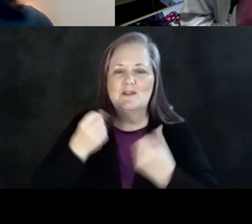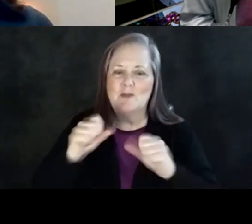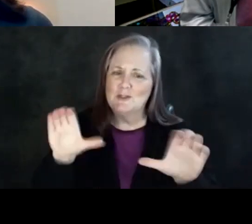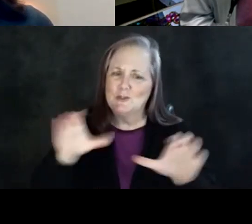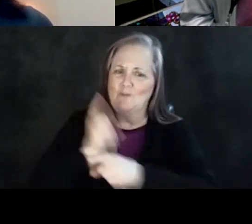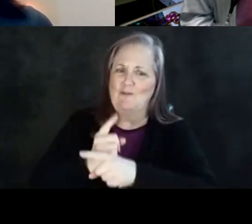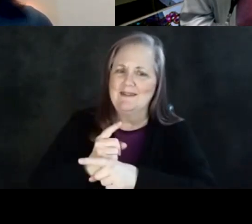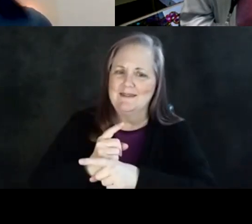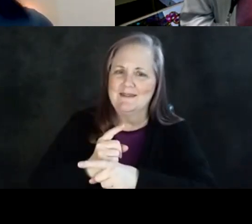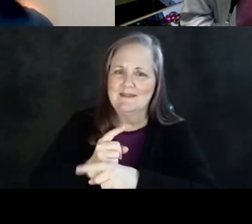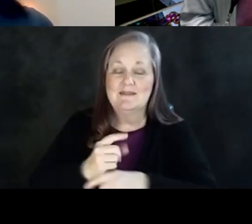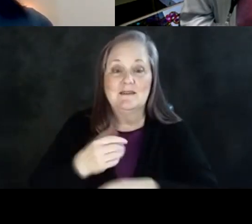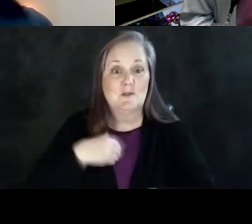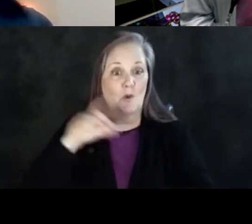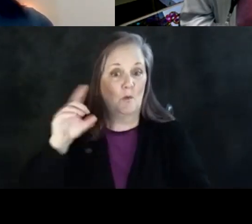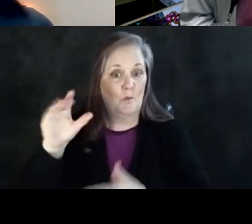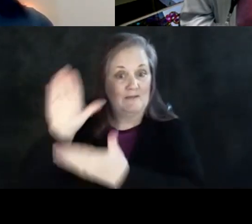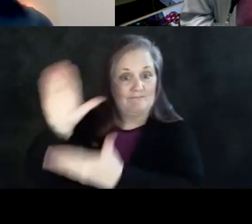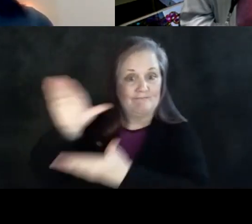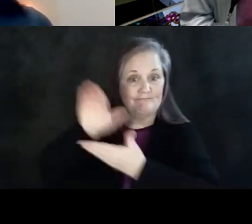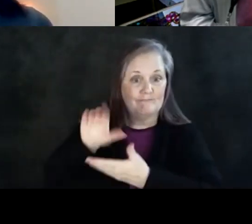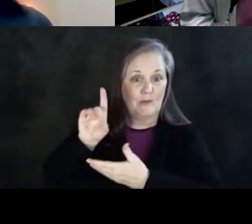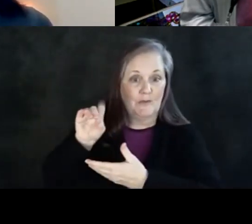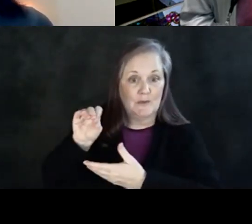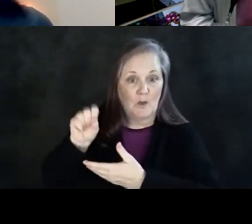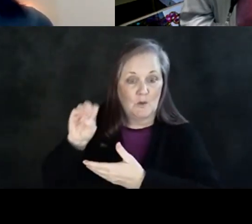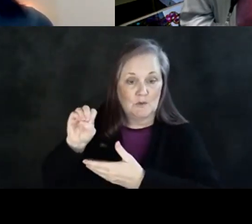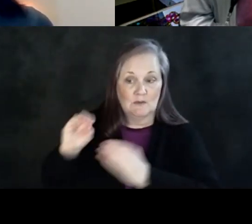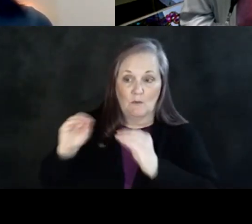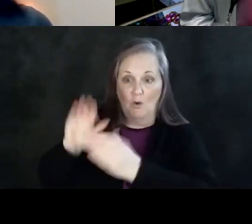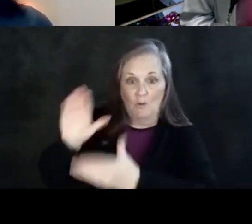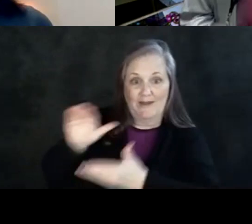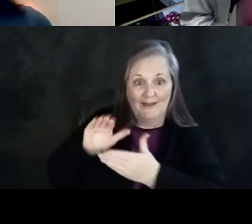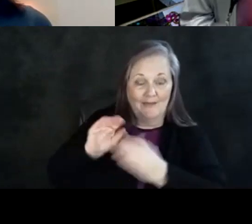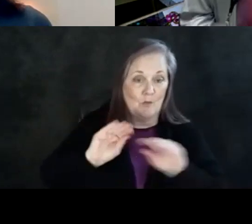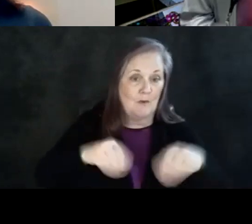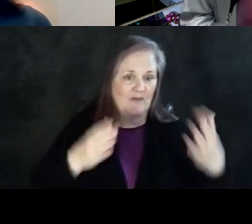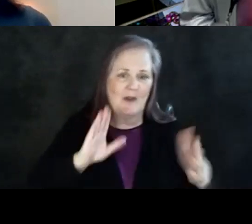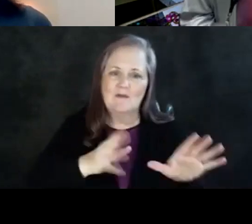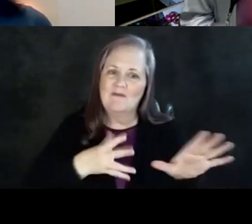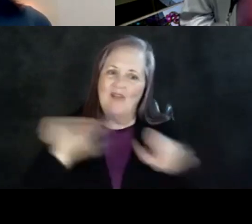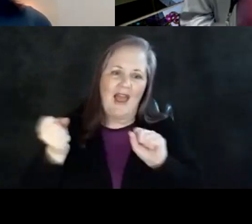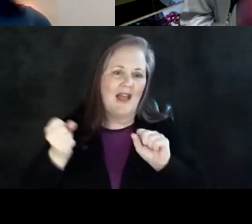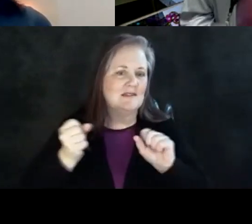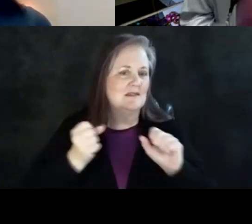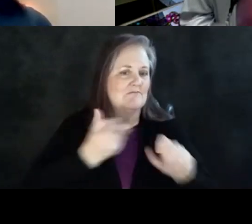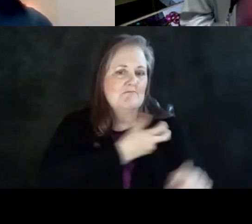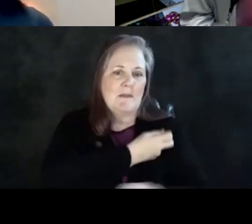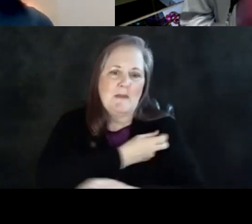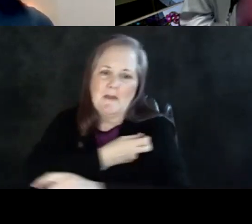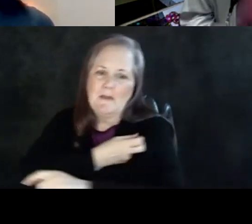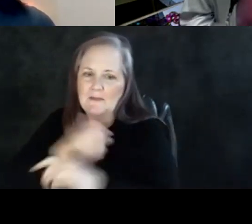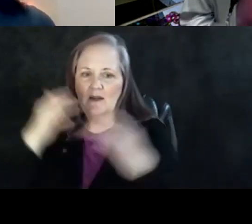And so, when we have doses, the more doses we have and the more providers we have, the more quickly we'll be able to move through the phases and